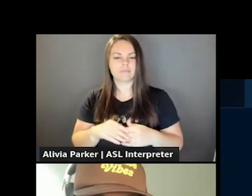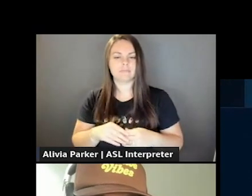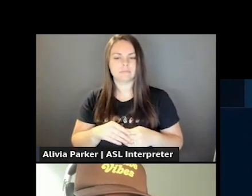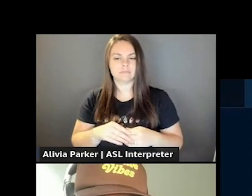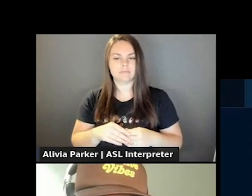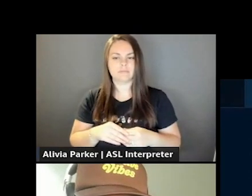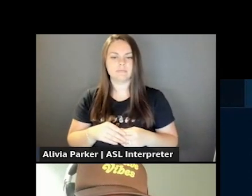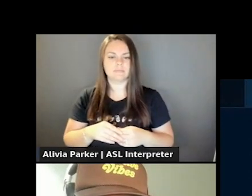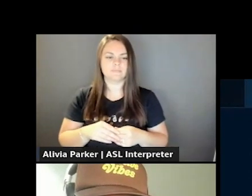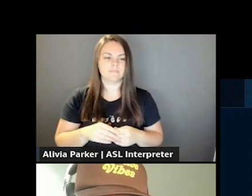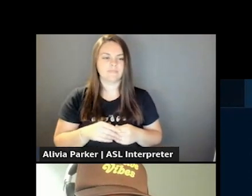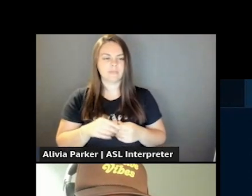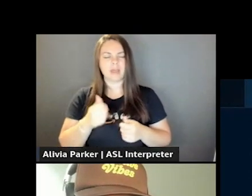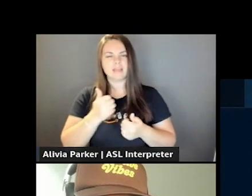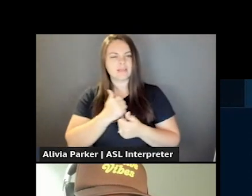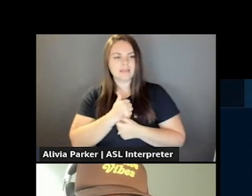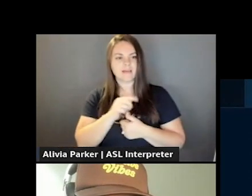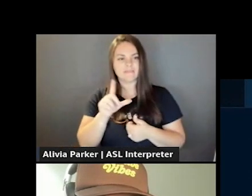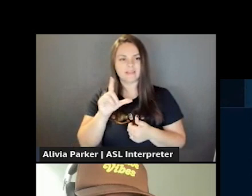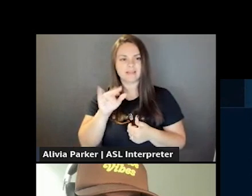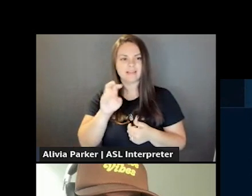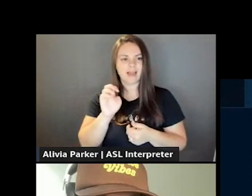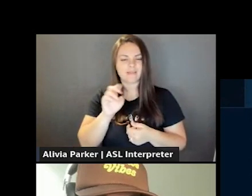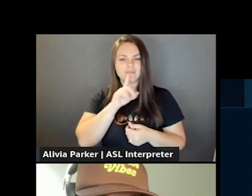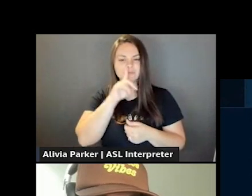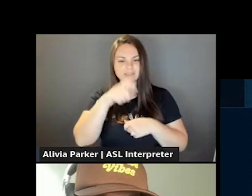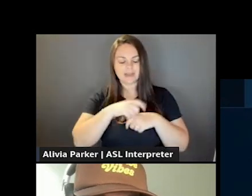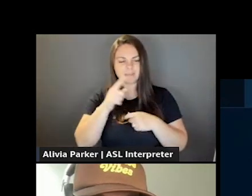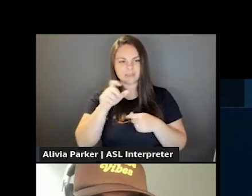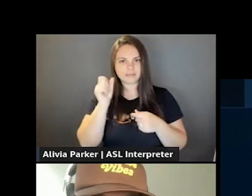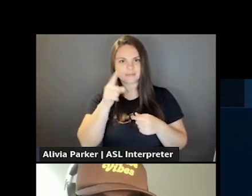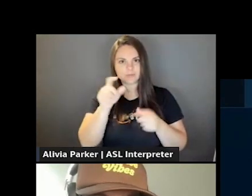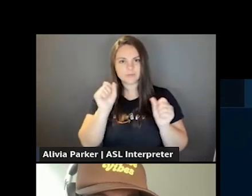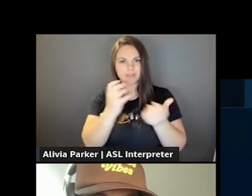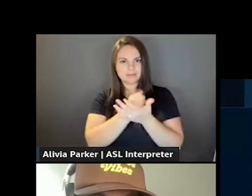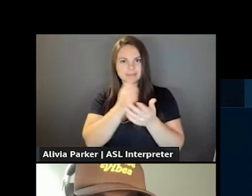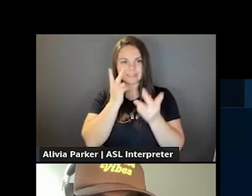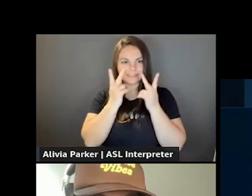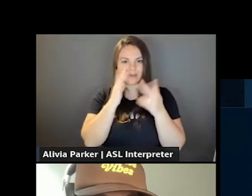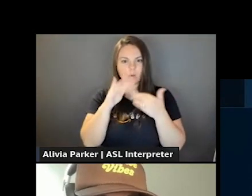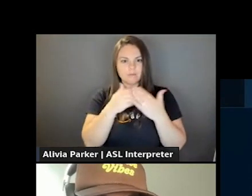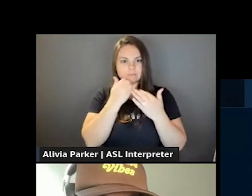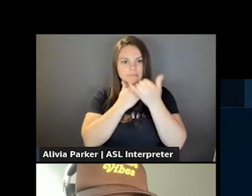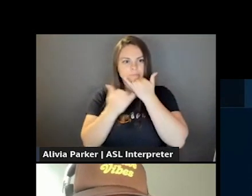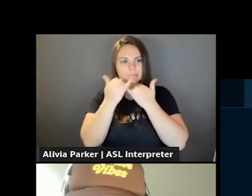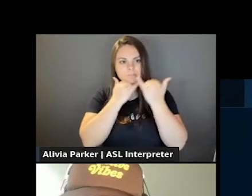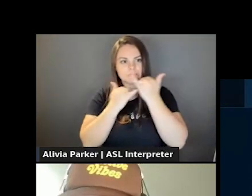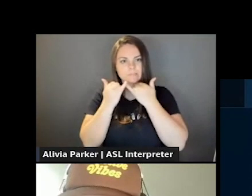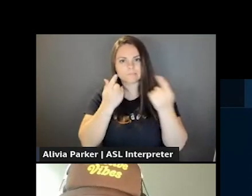I love doing live demos because you get to see all the mistakes that I'm making along the way.